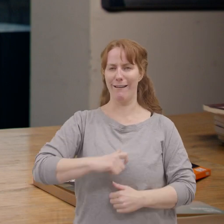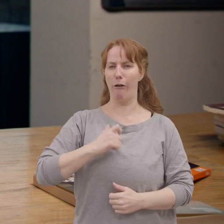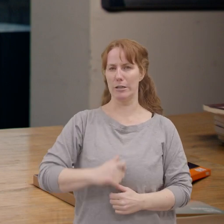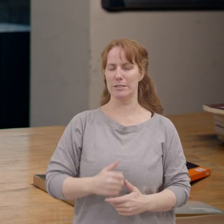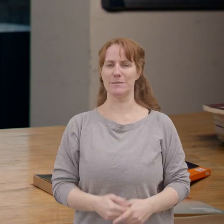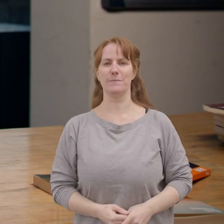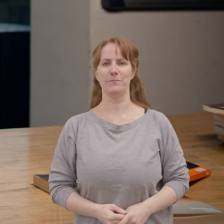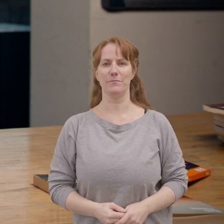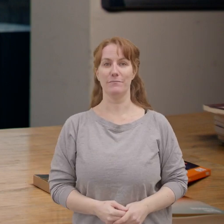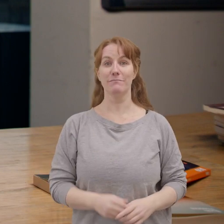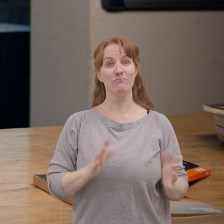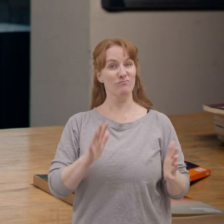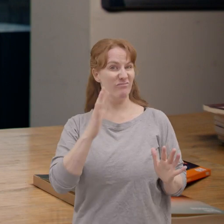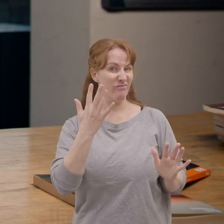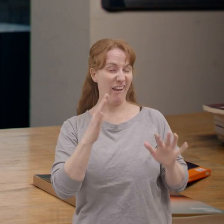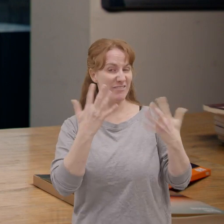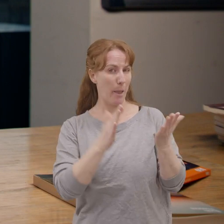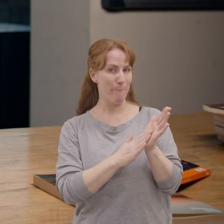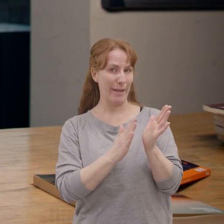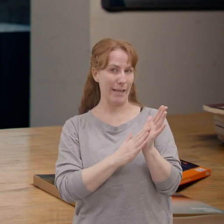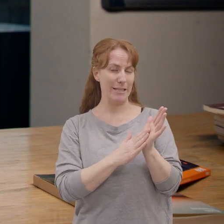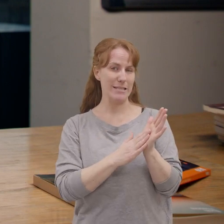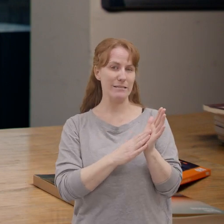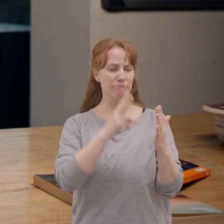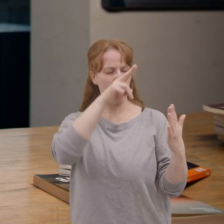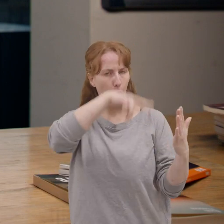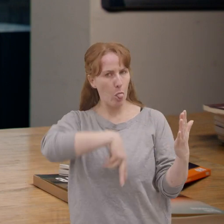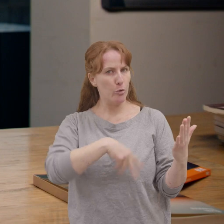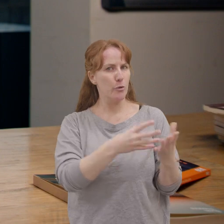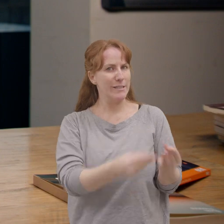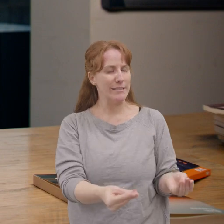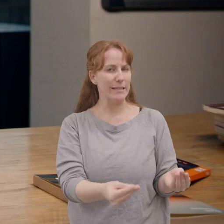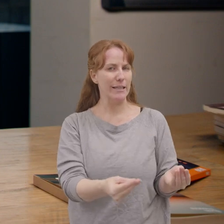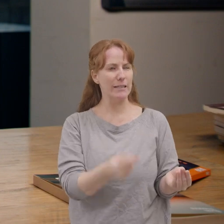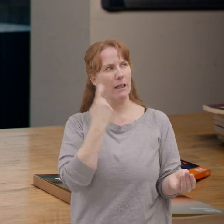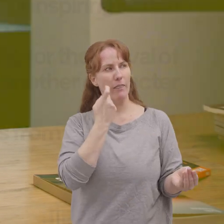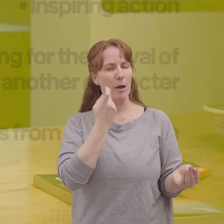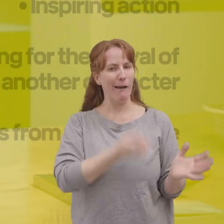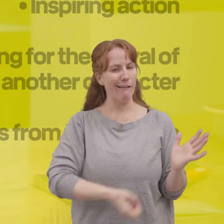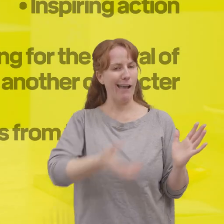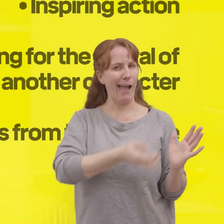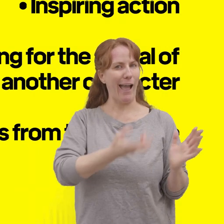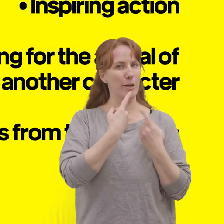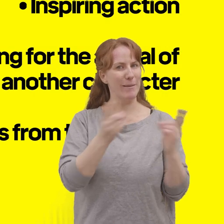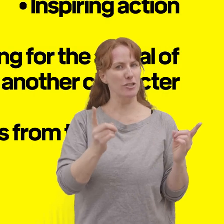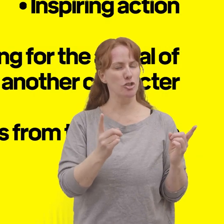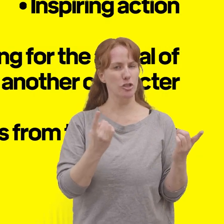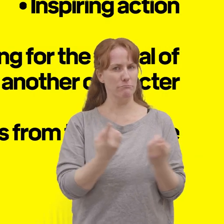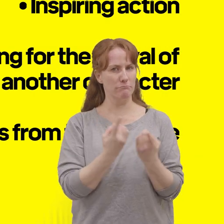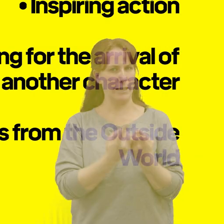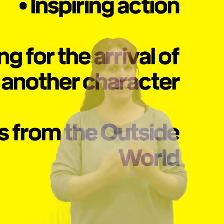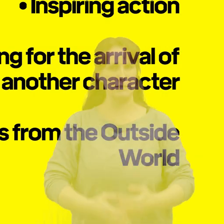you should be fine. So take another 5 or 10 minutes and go back over your scene and see if you want to introduce any of those